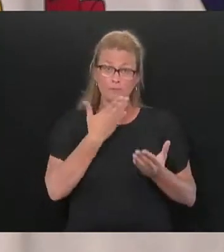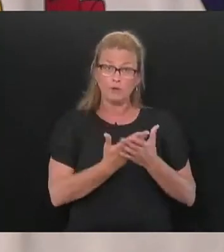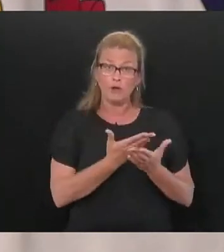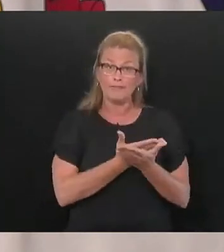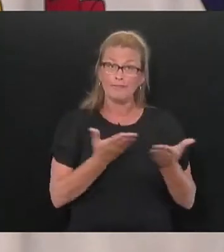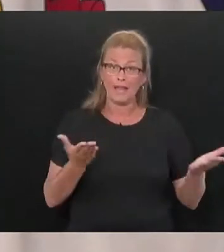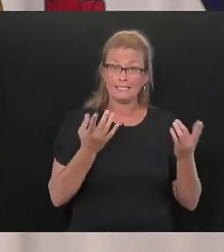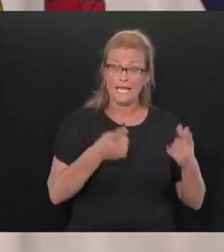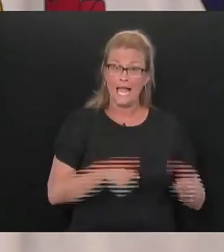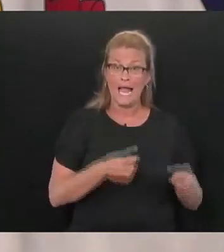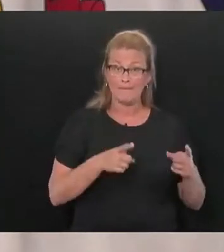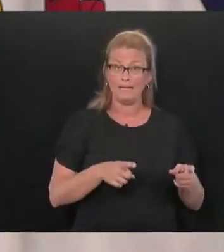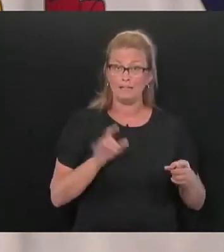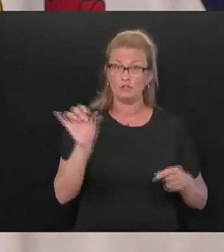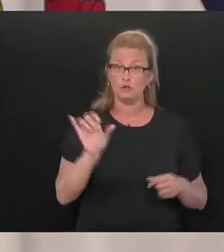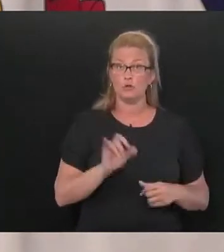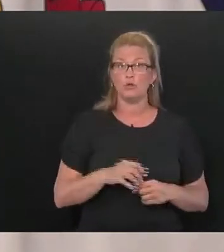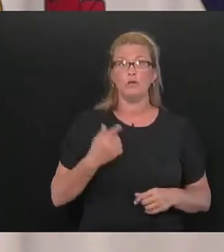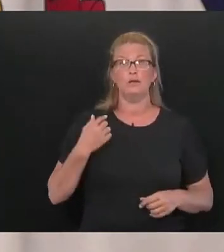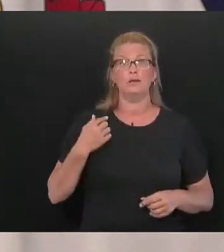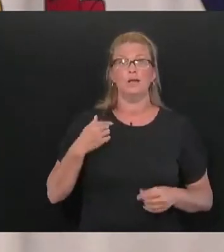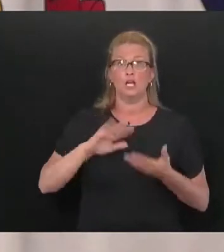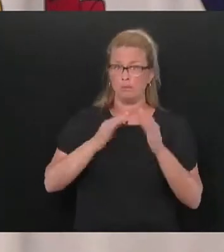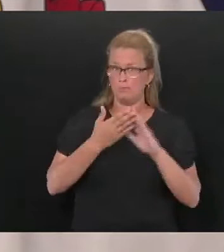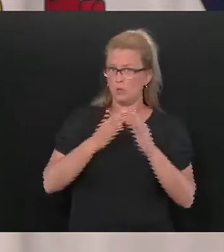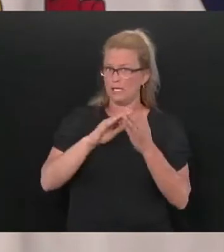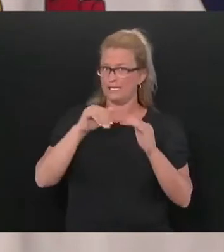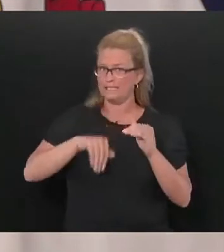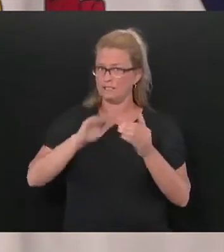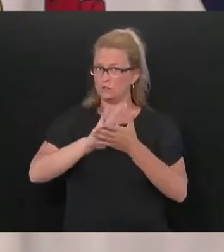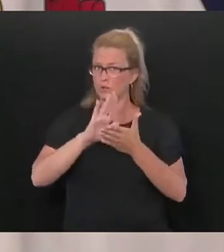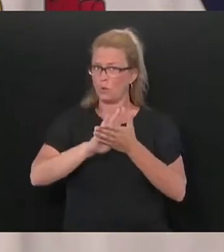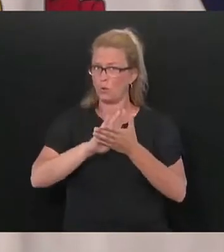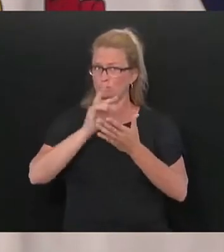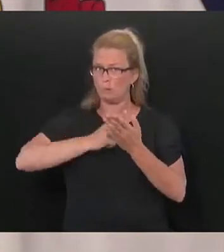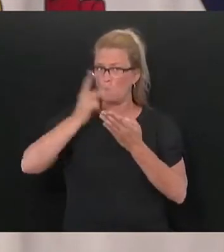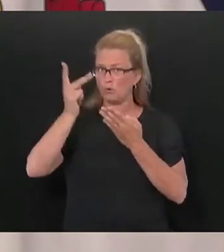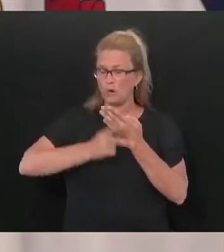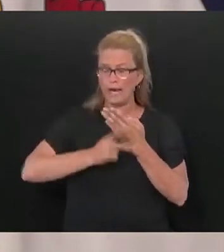In addition to that, you know, our Communities in Schools thing that I've been telling you about is an